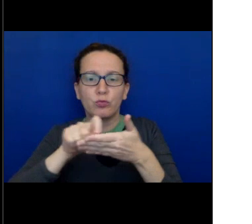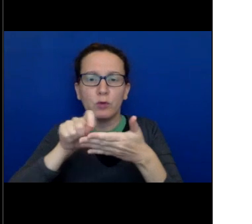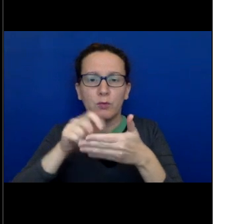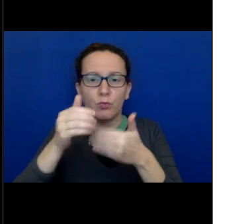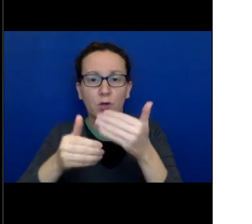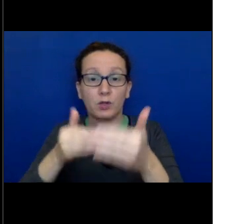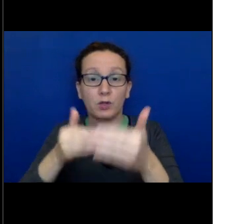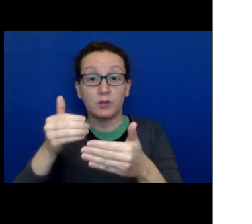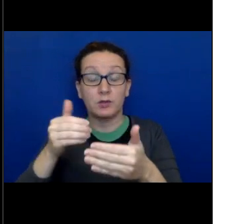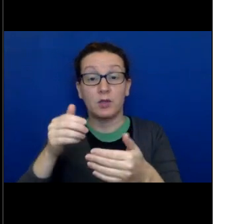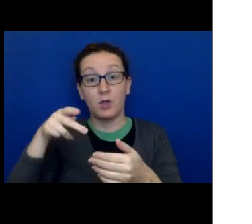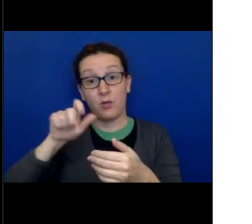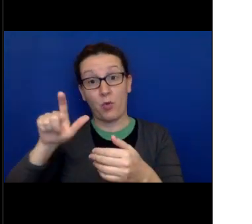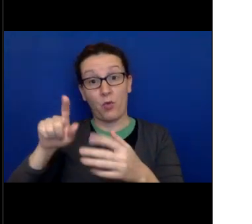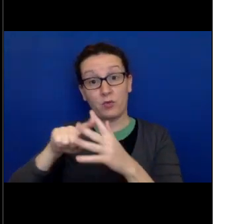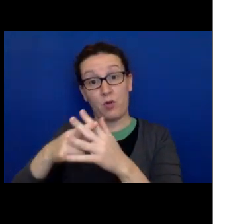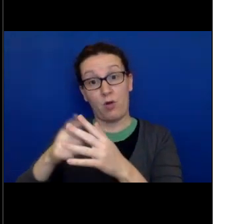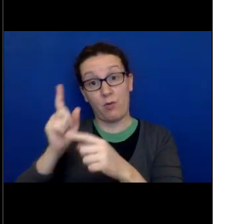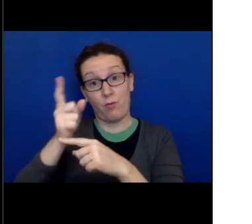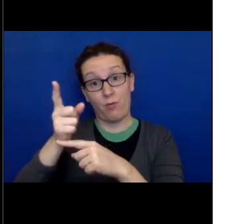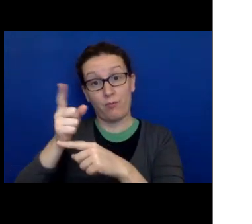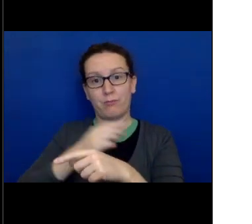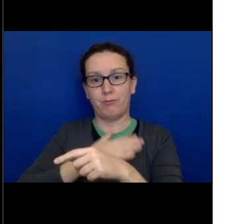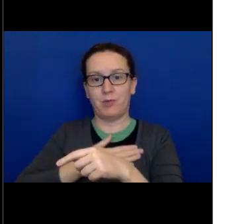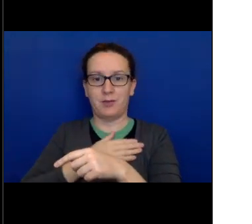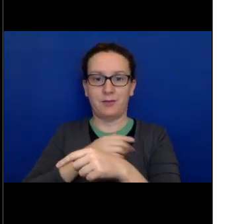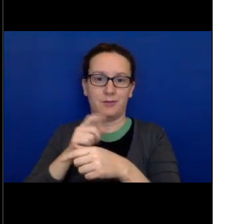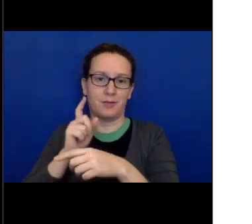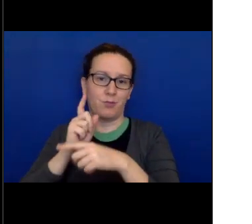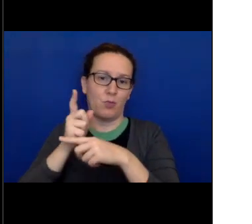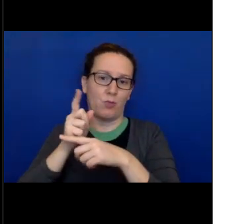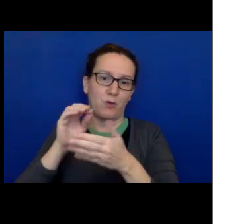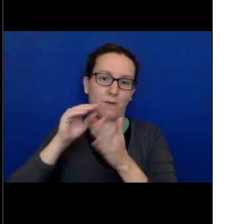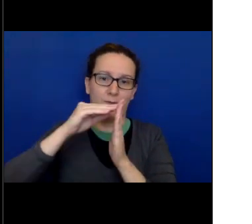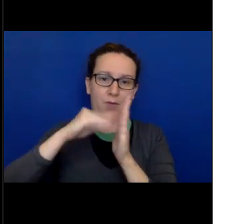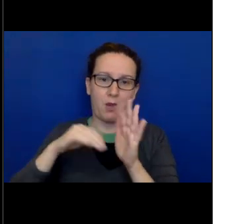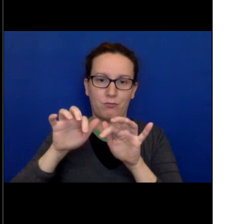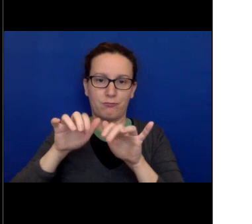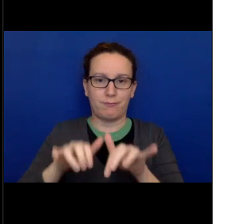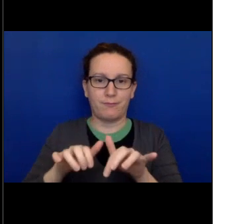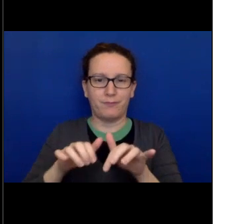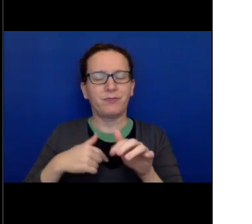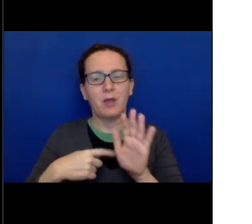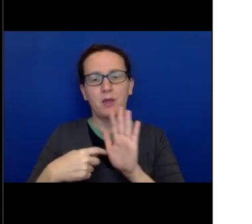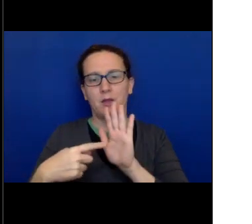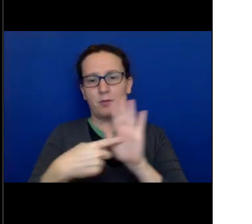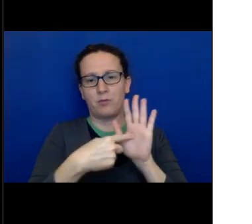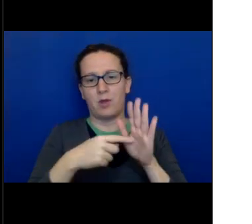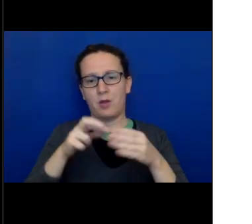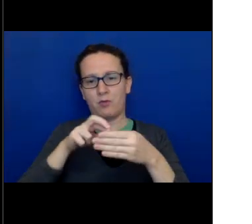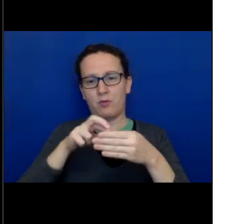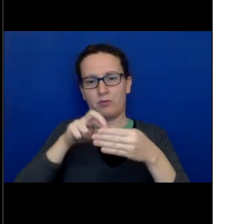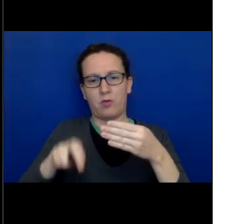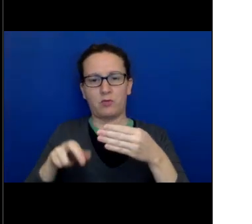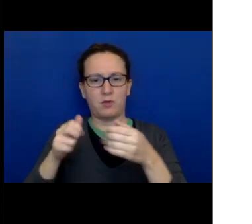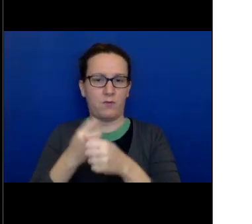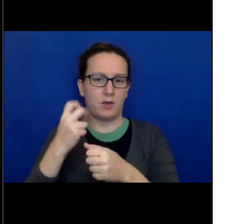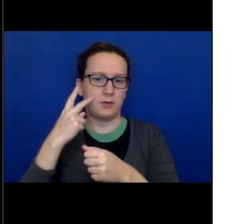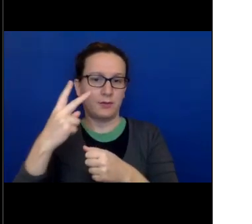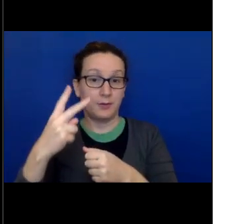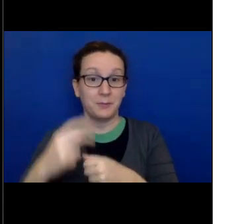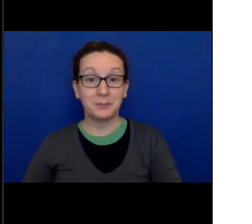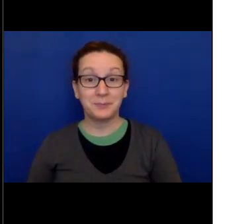poll in just a moment, and please take a minute to fill it out, and I will display the results so that everyone can see them.